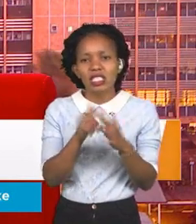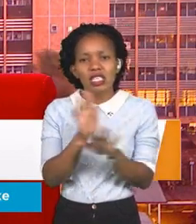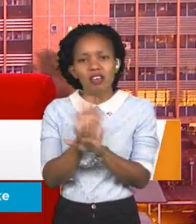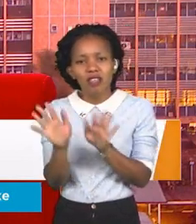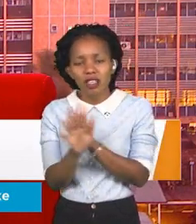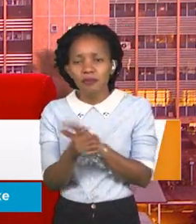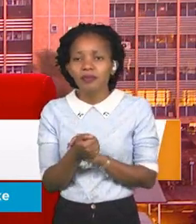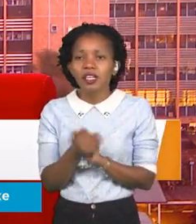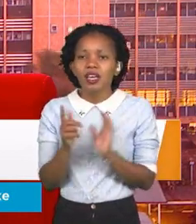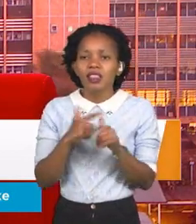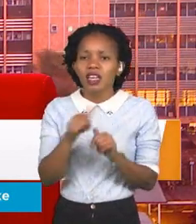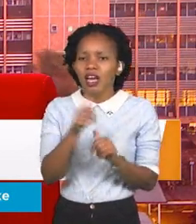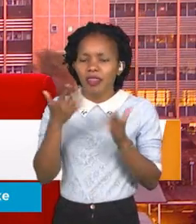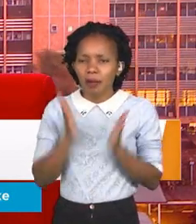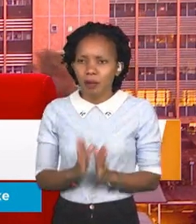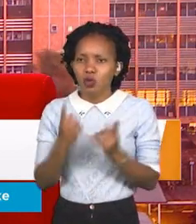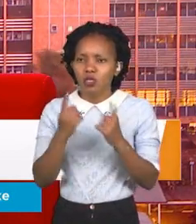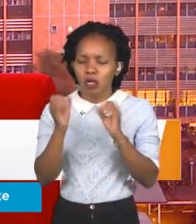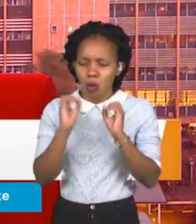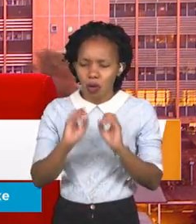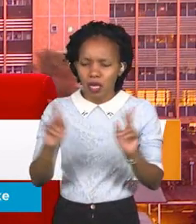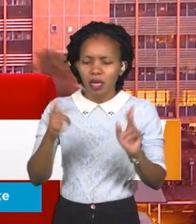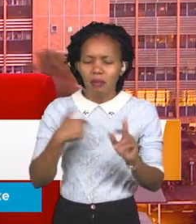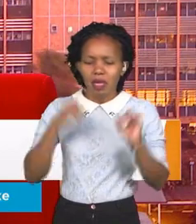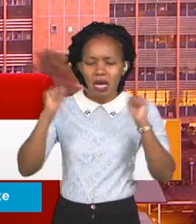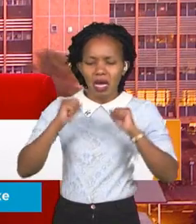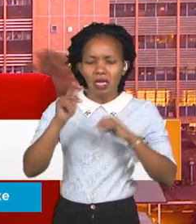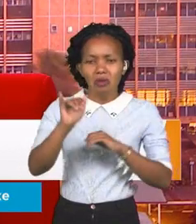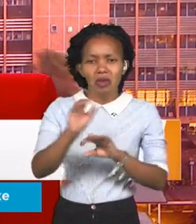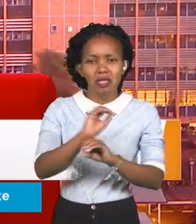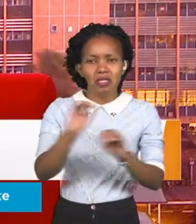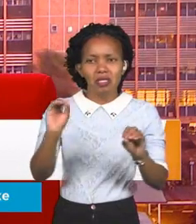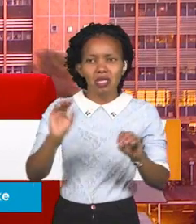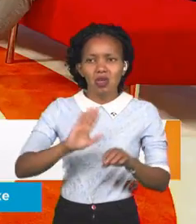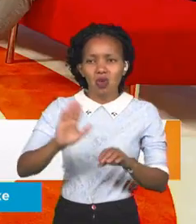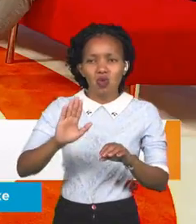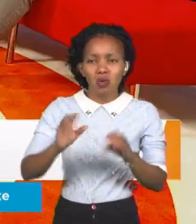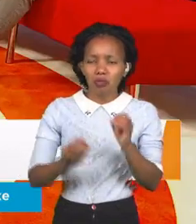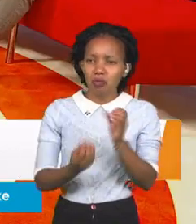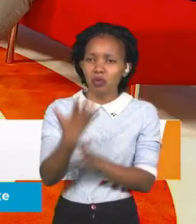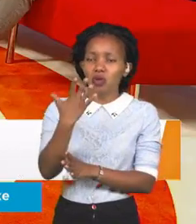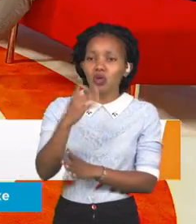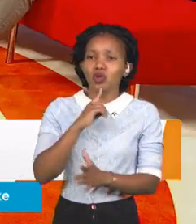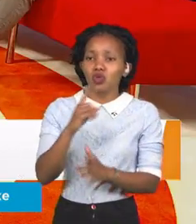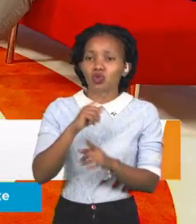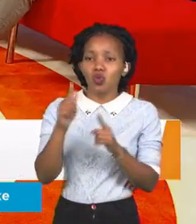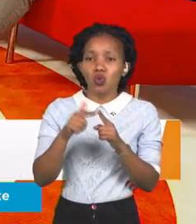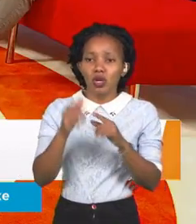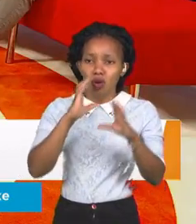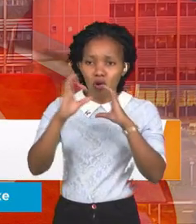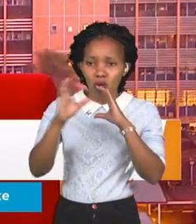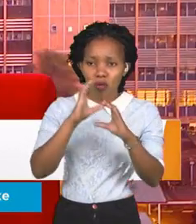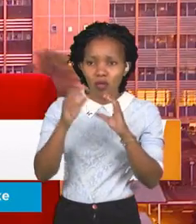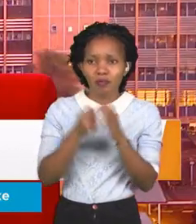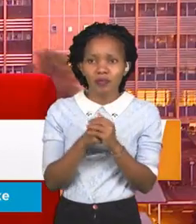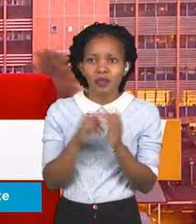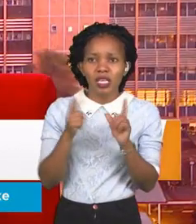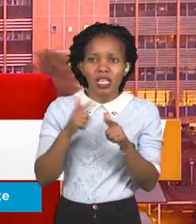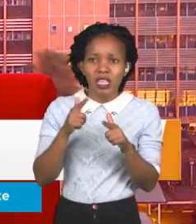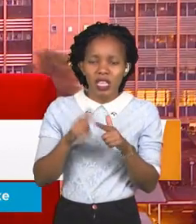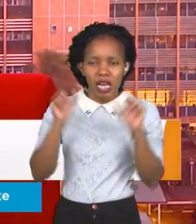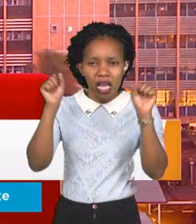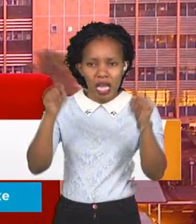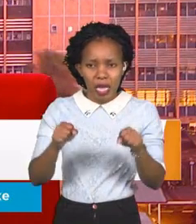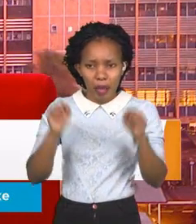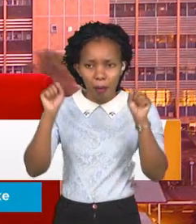this. Okay. And then the other person says, okay, I do not agree mm-hmm. with your kind of upbringing. Absolutely. So as long as we communicate, mm-hmm. we are